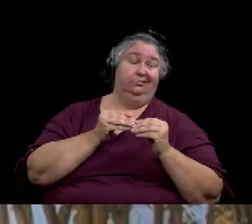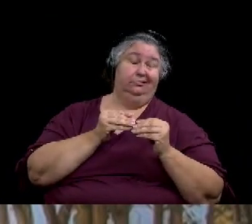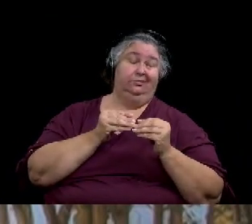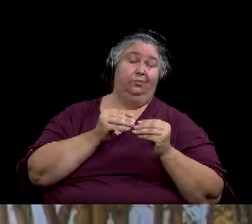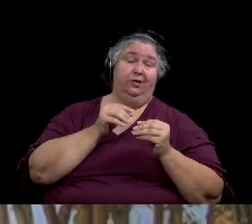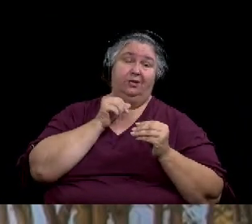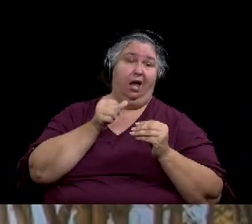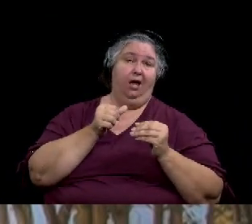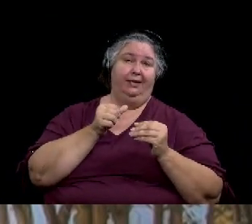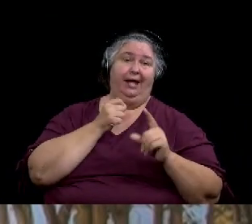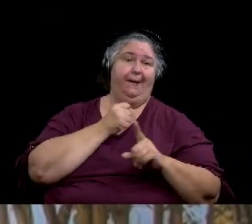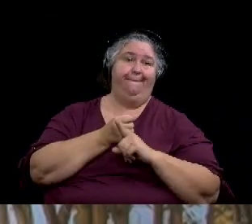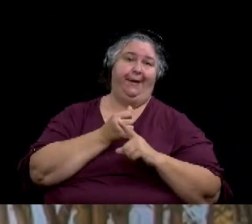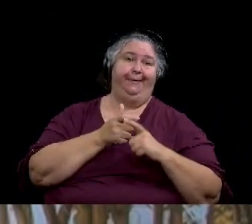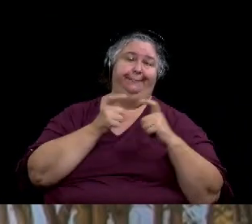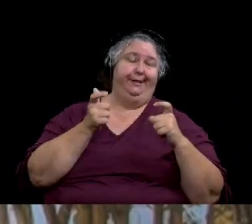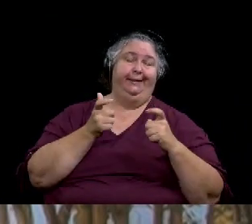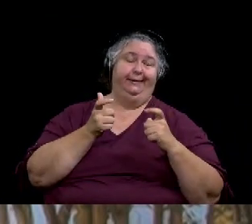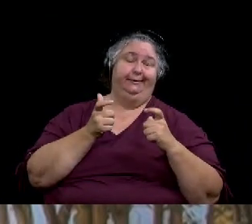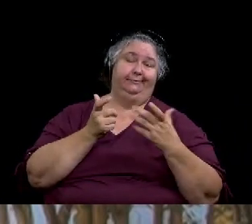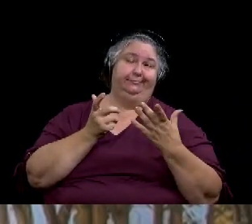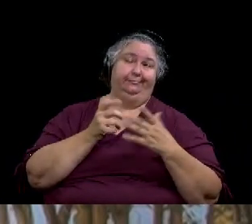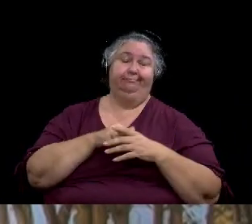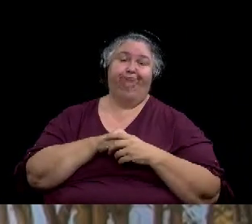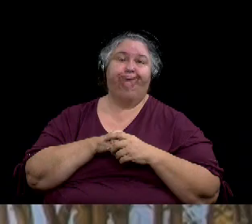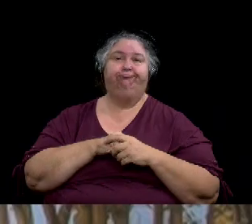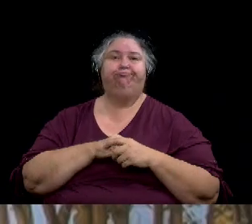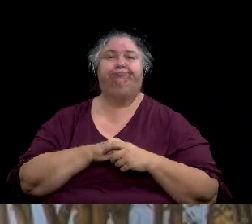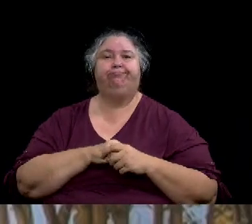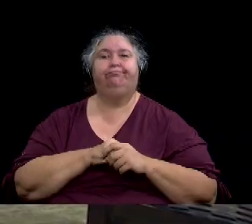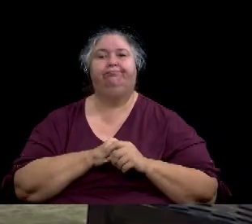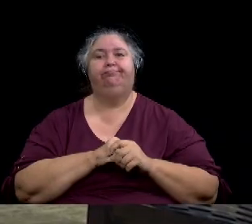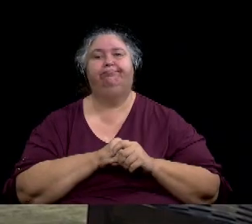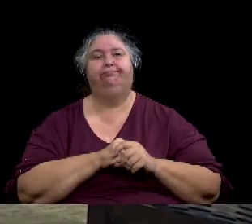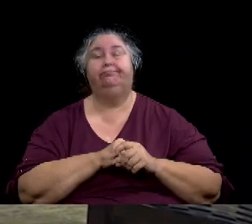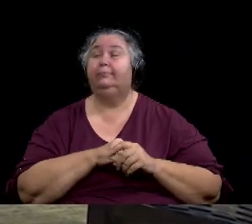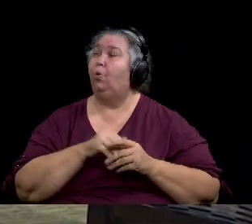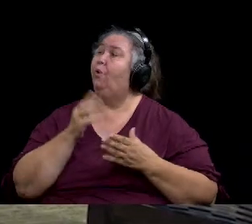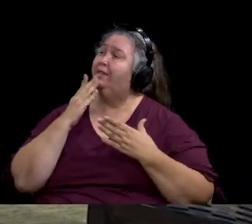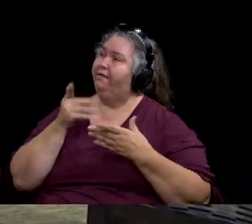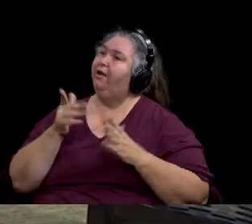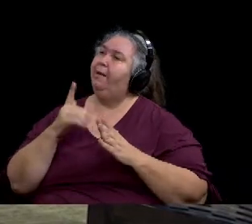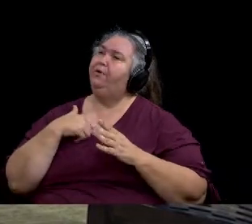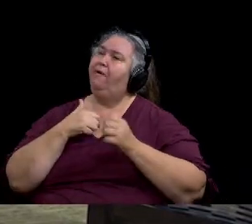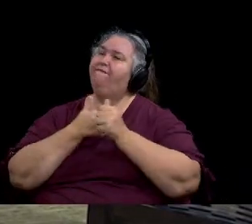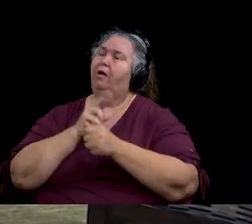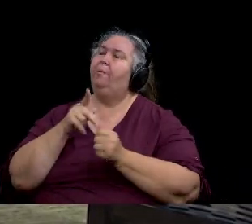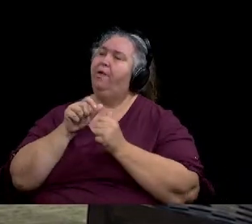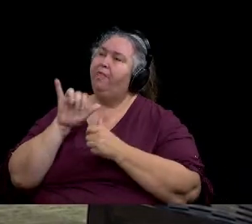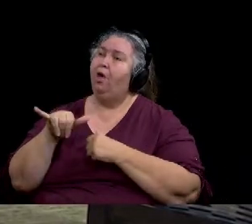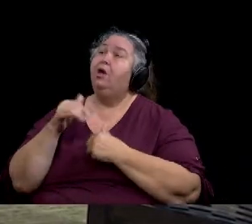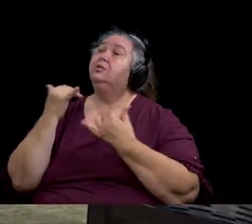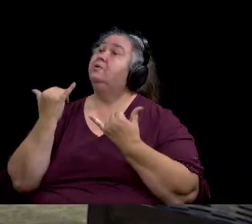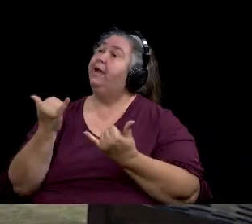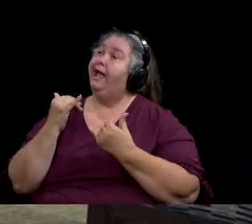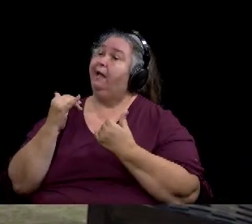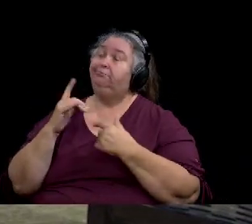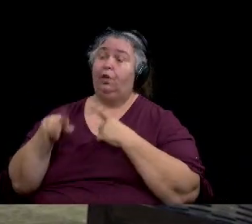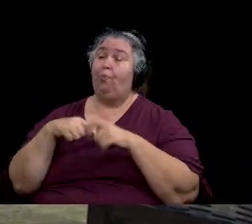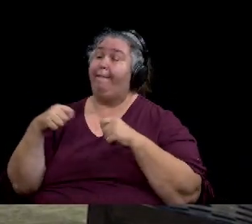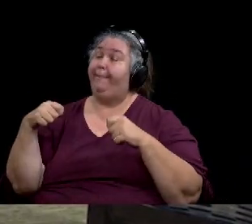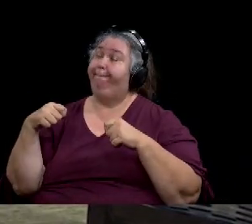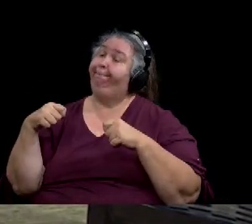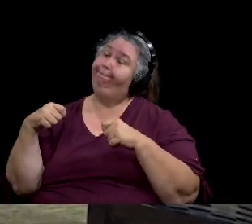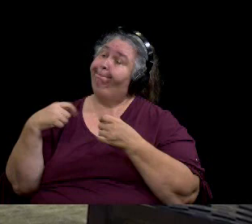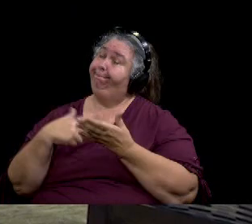than giving us a higher percentage. All right. Well, thanks for allowing me to follow up with those. Let's get into our wrap-up discussion